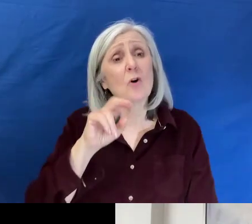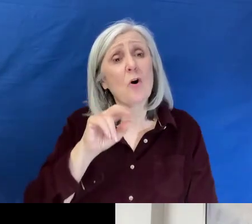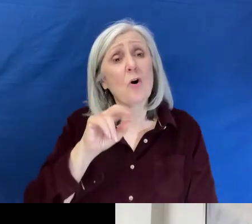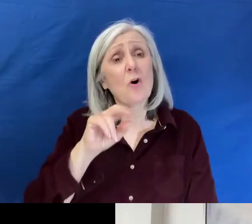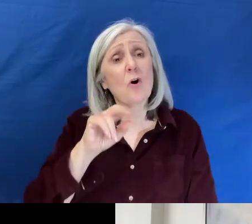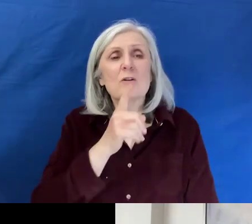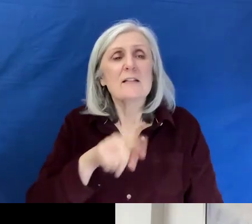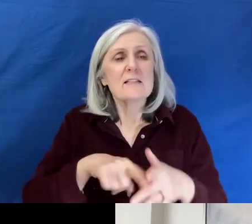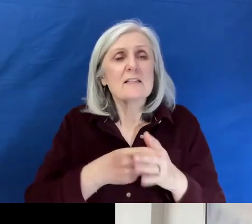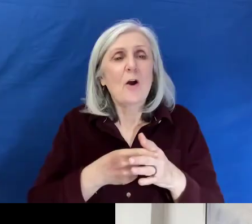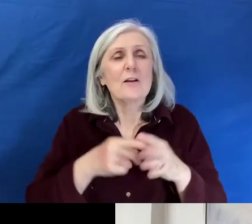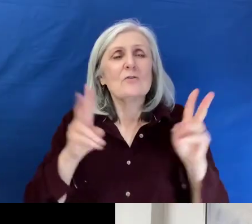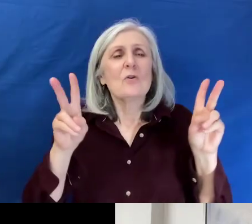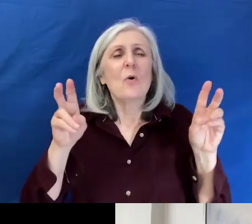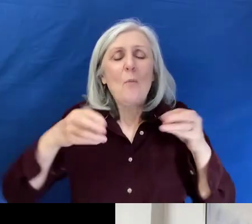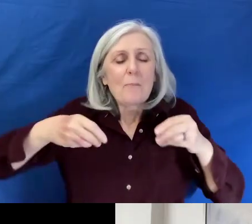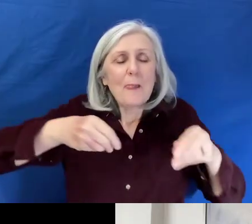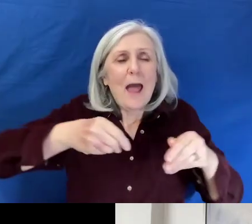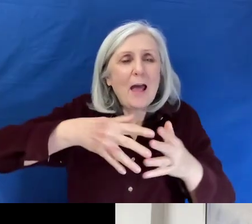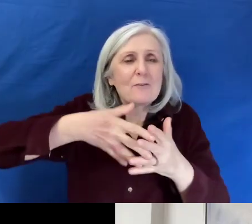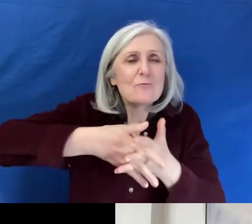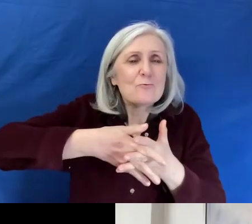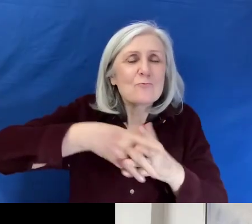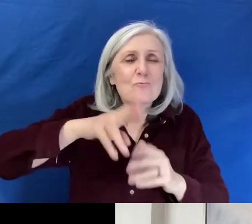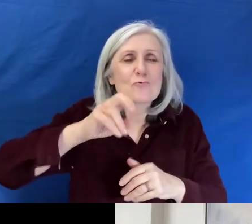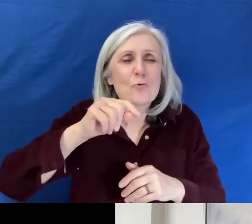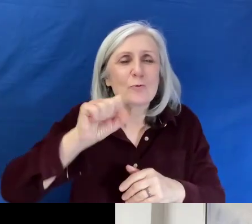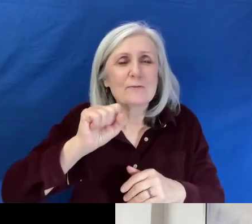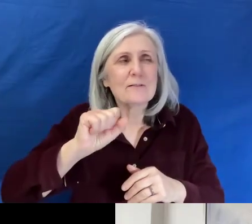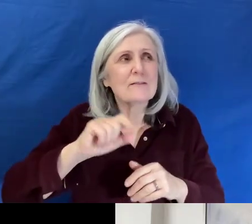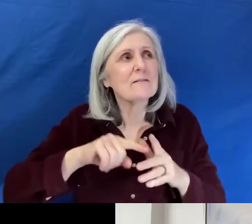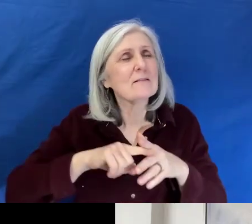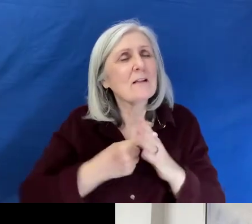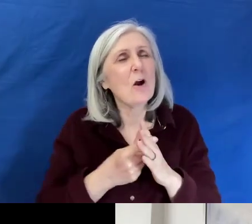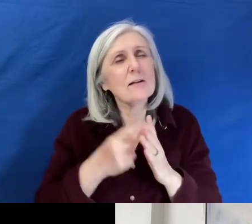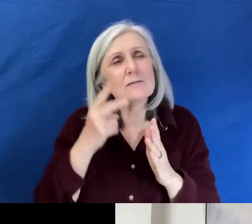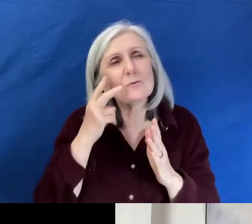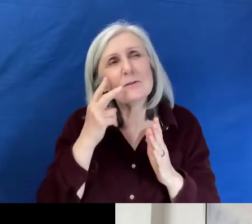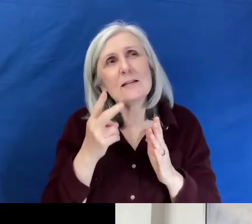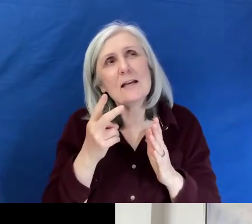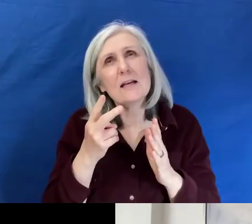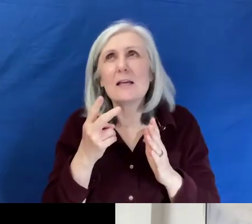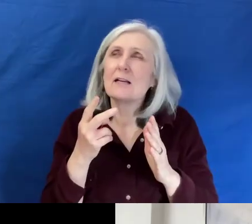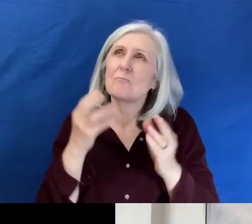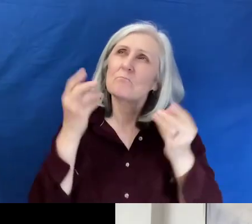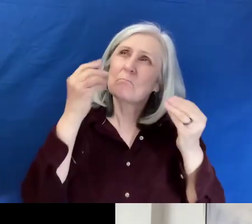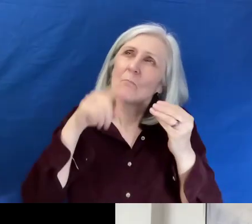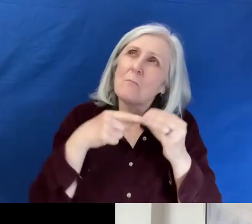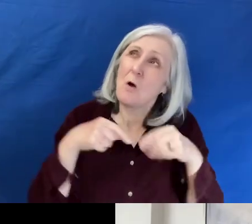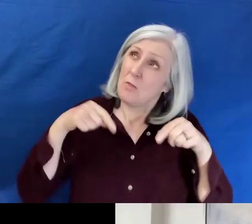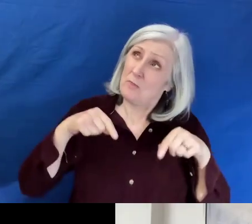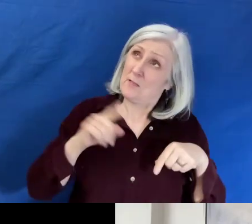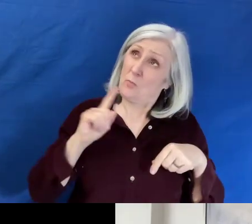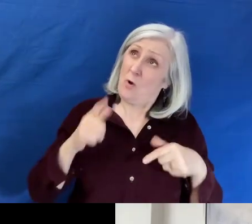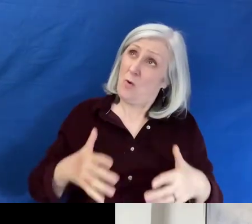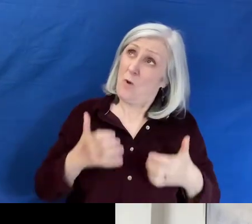her roots, and slowly seeing like, is this where I want to be? Are these people